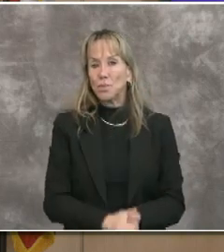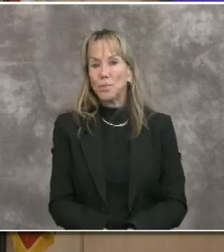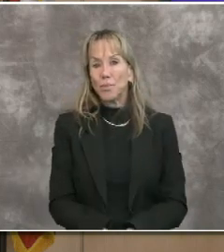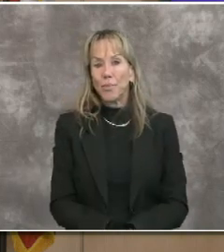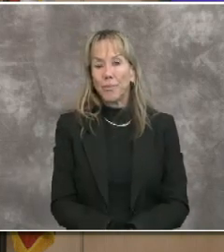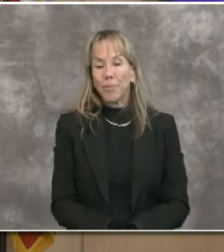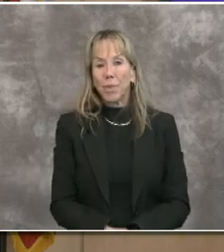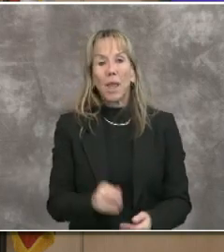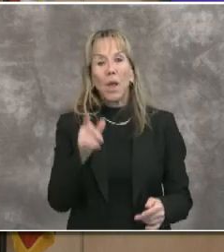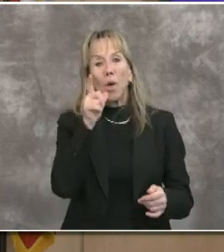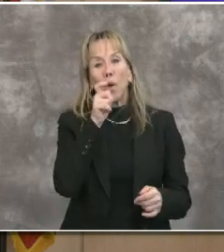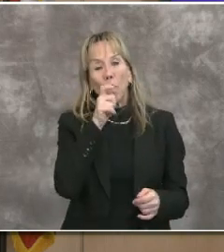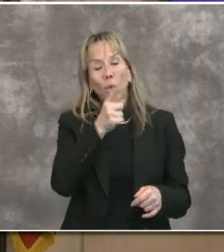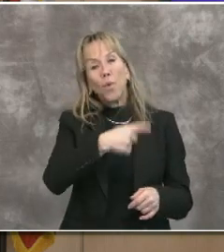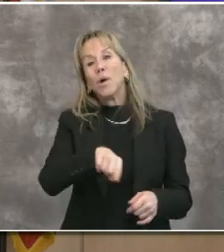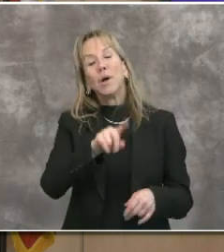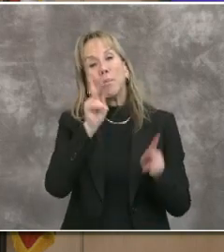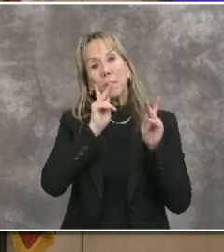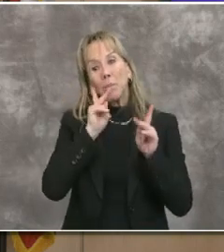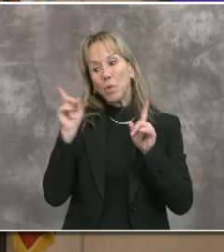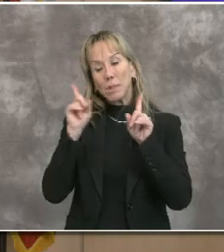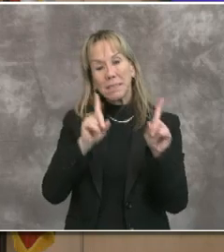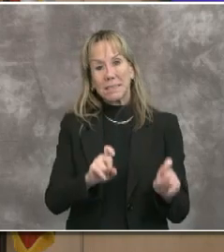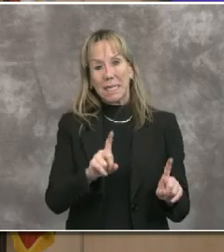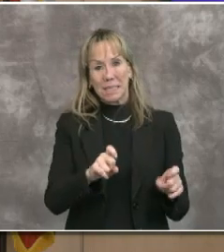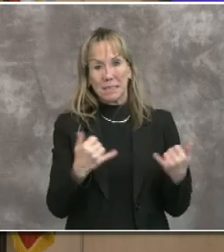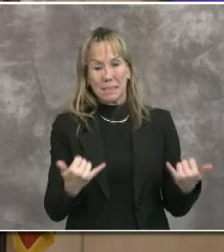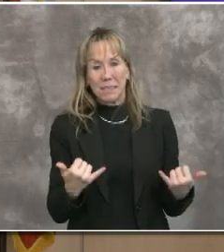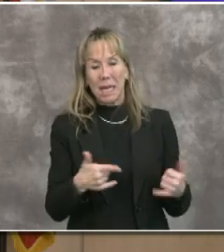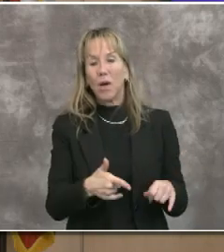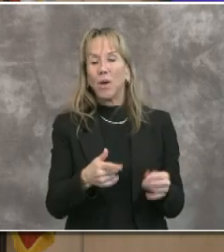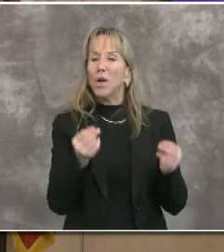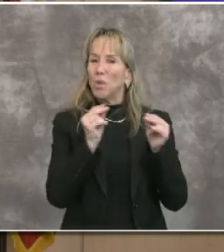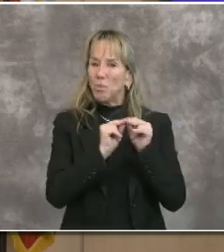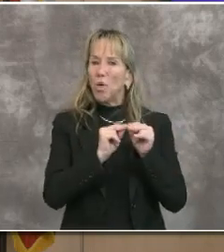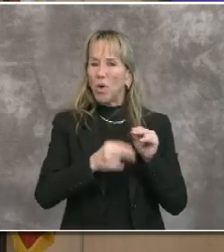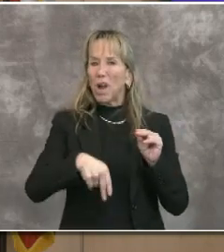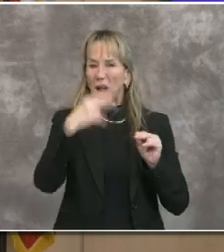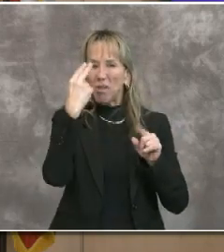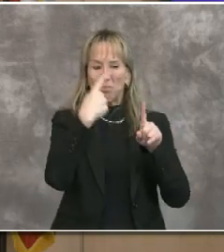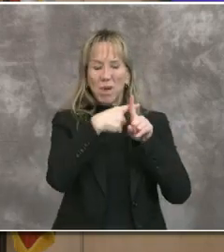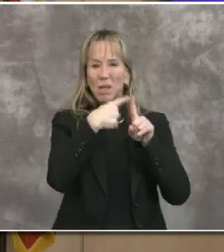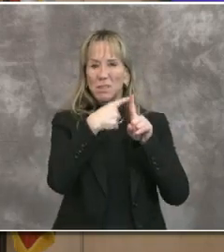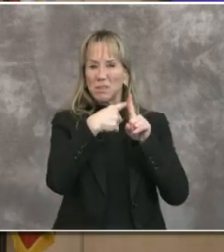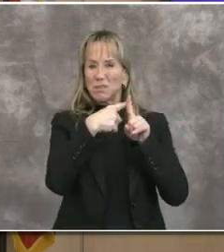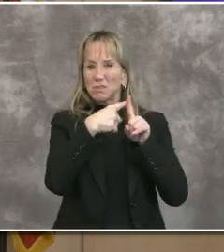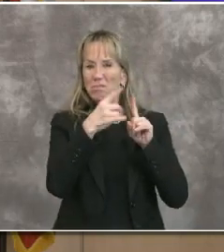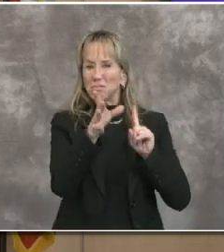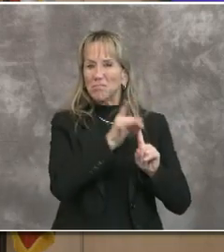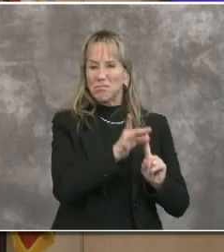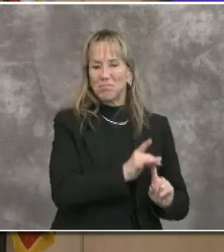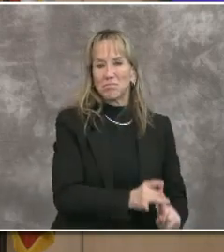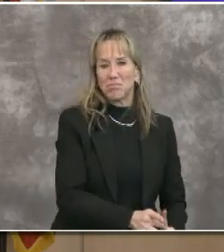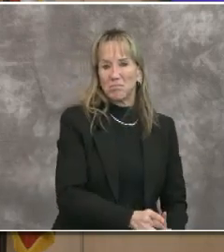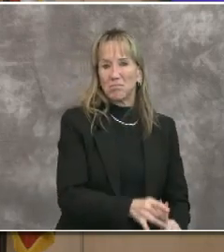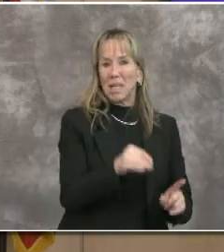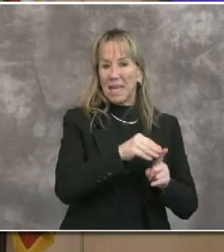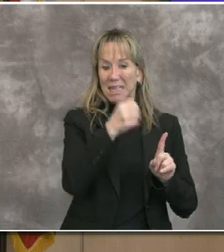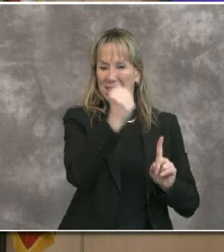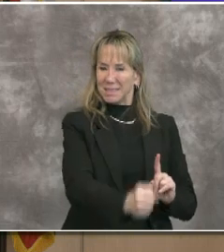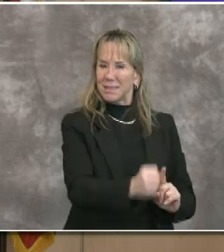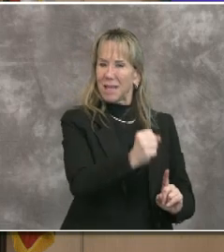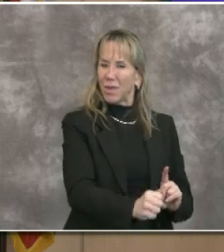number of individuals that they are testing have a higher positivity rate in the hospitals that are in the